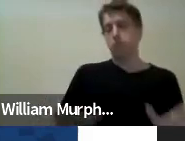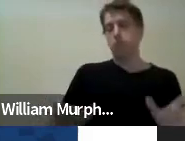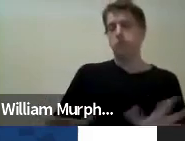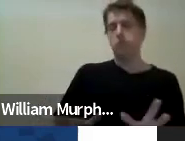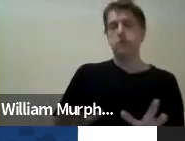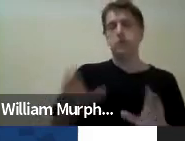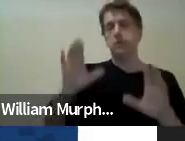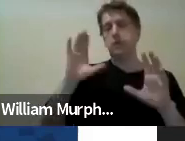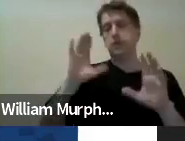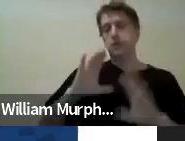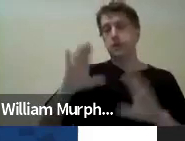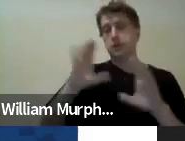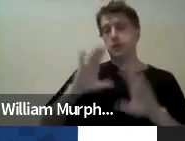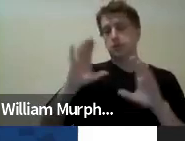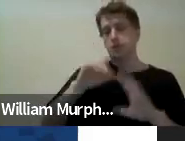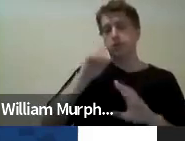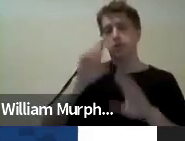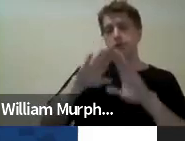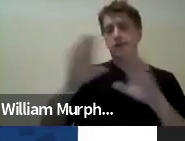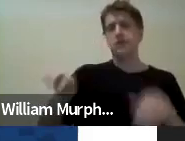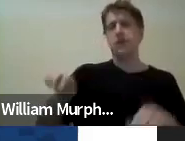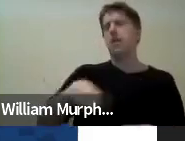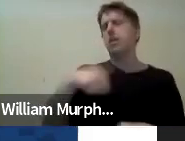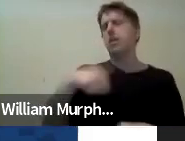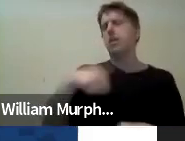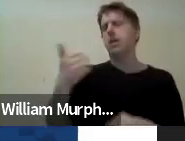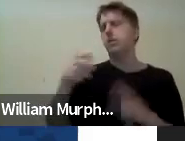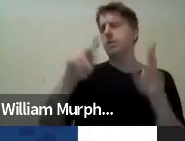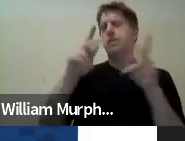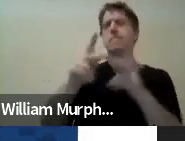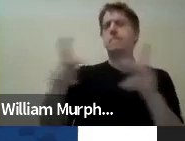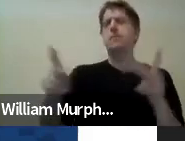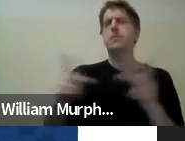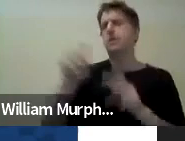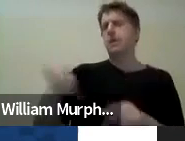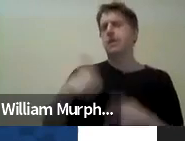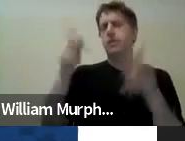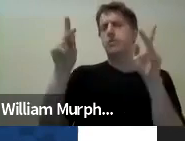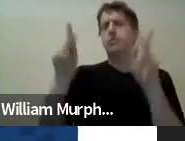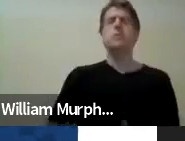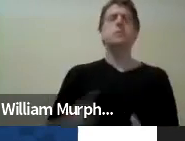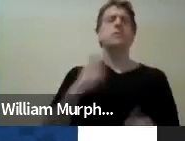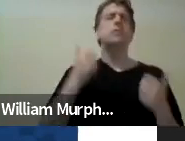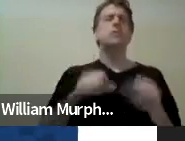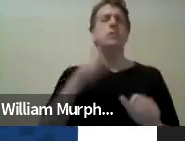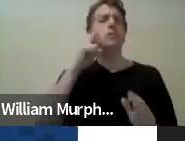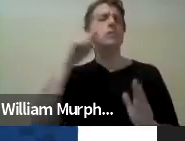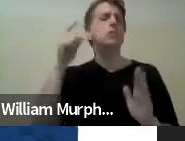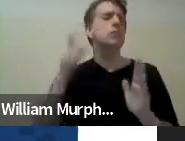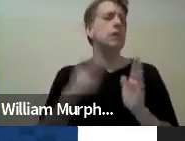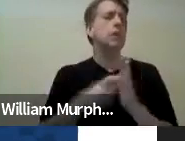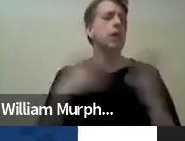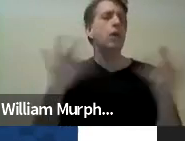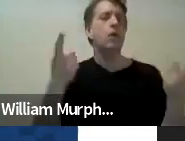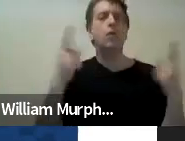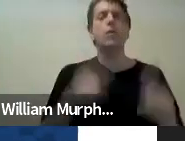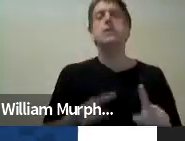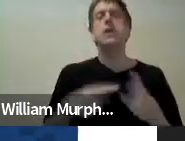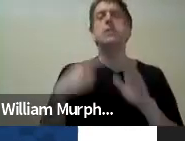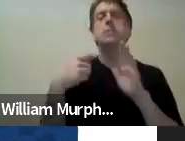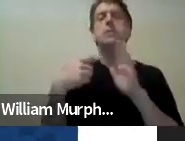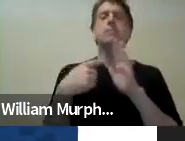out housing somewhere else. So this is an example for everyone to be able to recognize when steering might be occurring. So Sophia